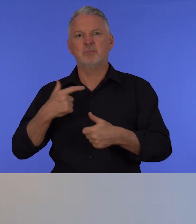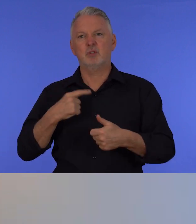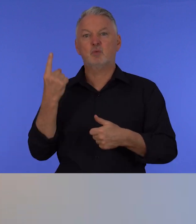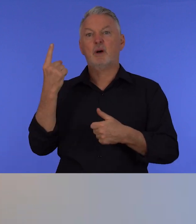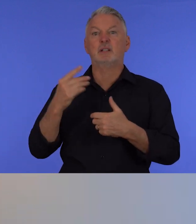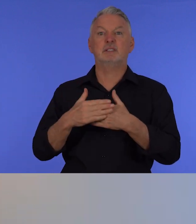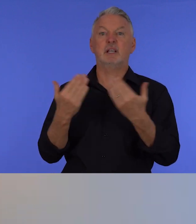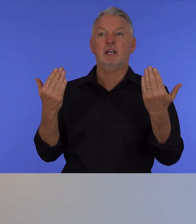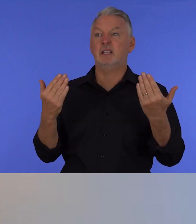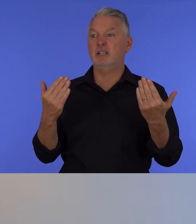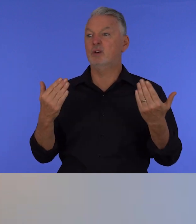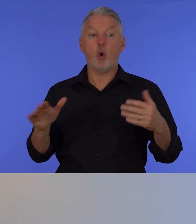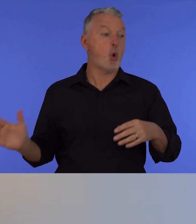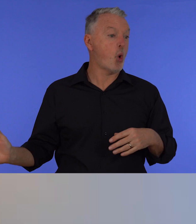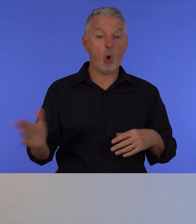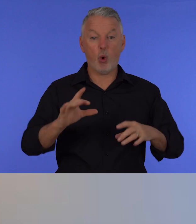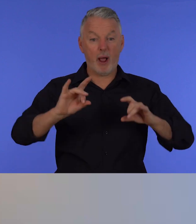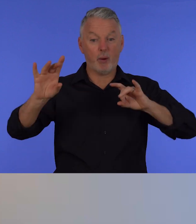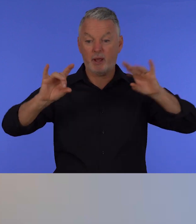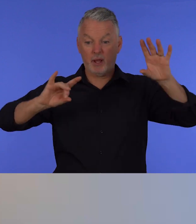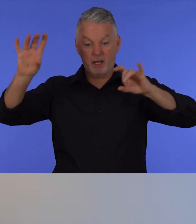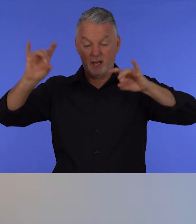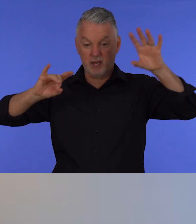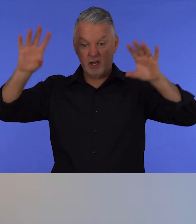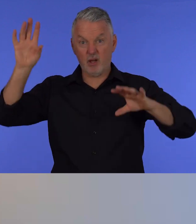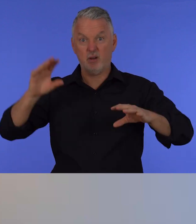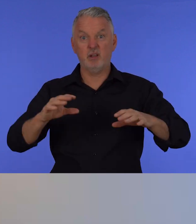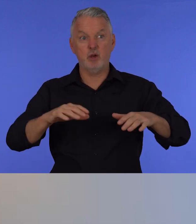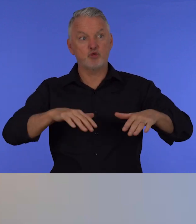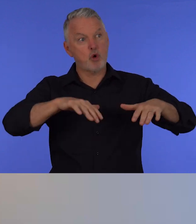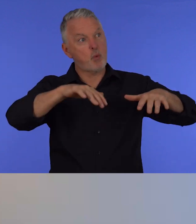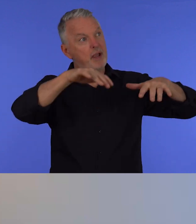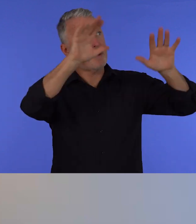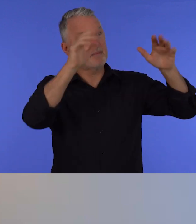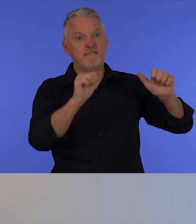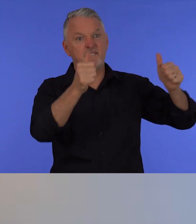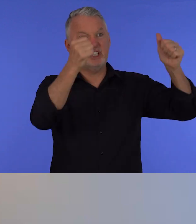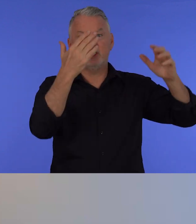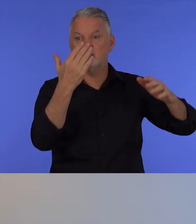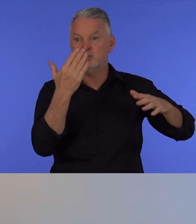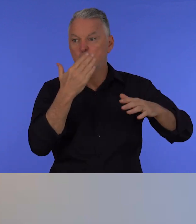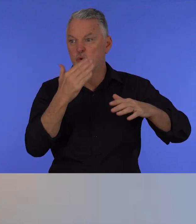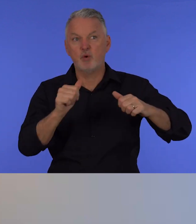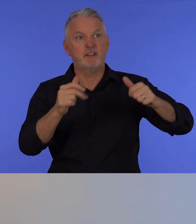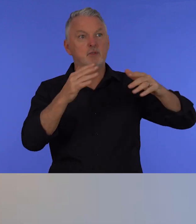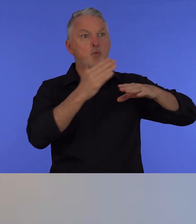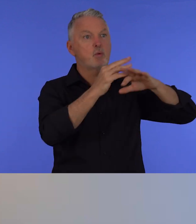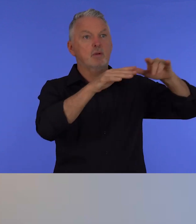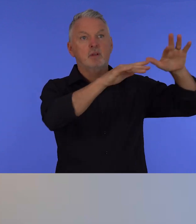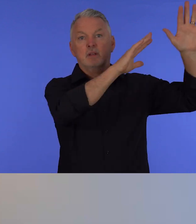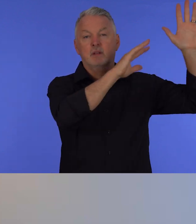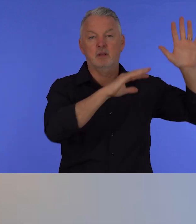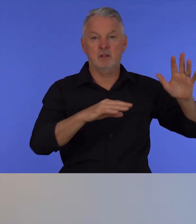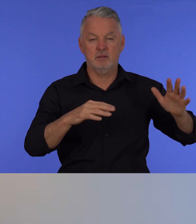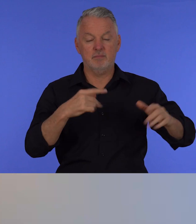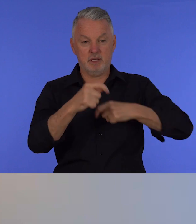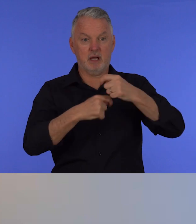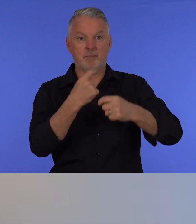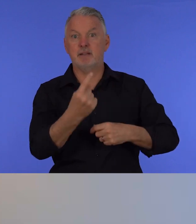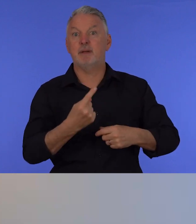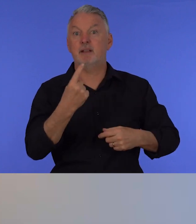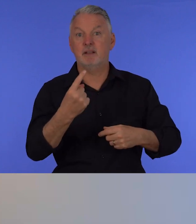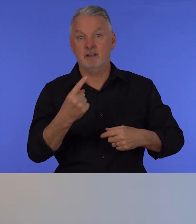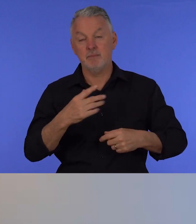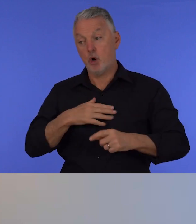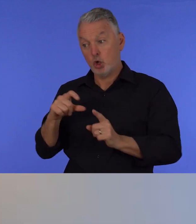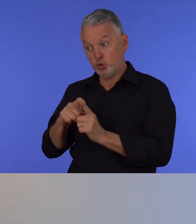it. And they are doing it. Two already. One's out of the house, one's ready to go. The other one's finishing his HSC. They're all growing up. They're all becoming